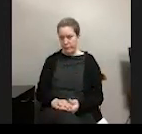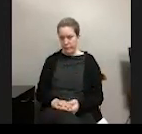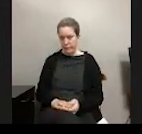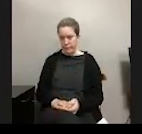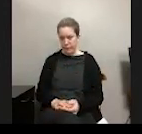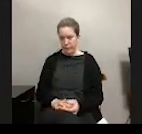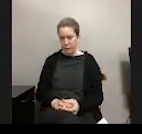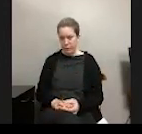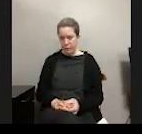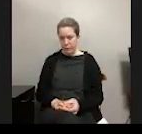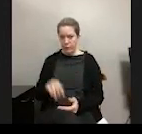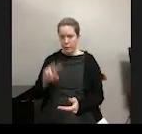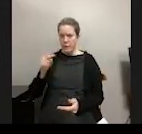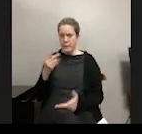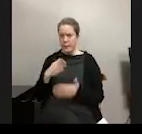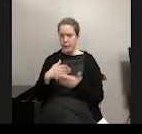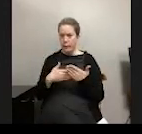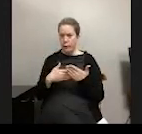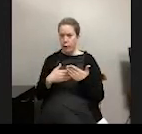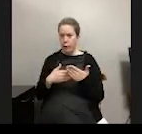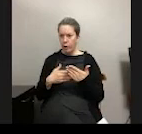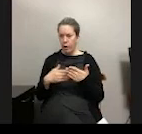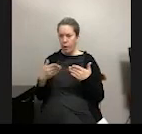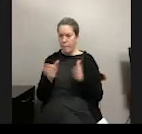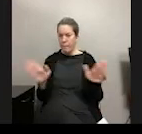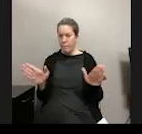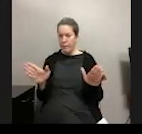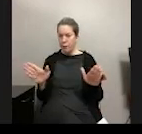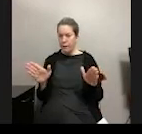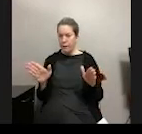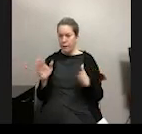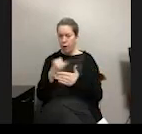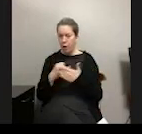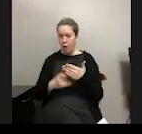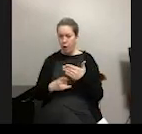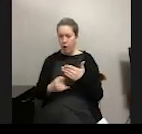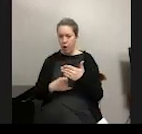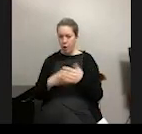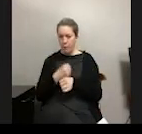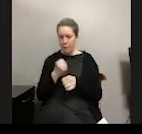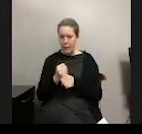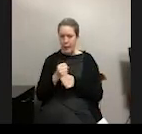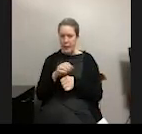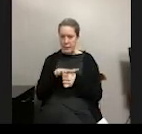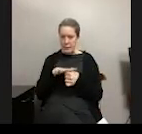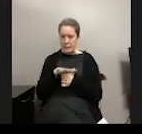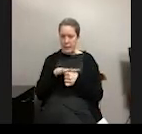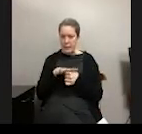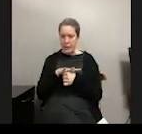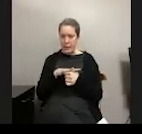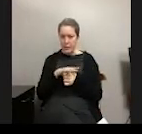And the second bit, how can public art make space for work that provokes as well as delights?